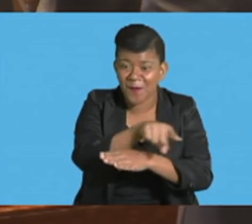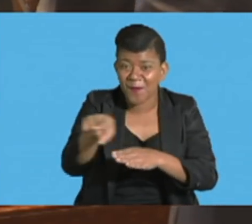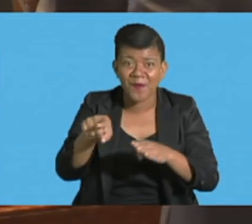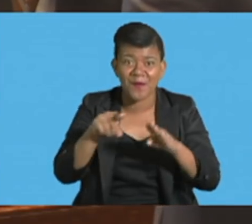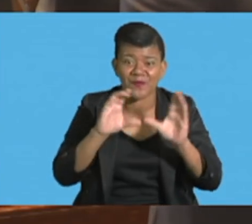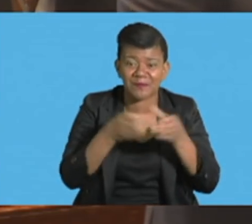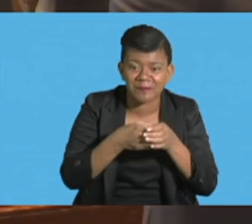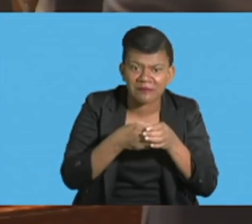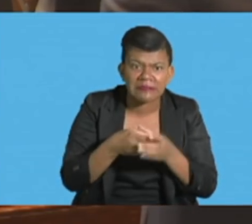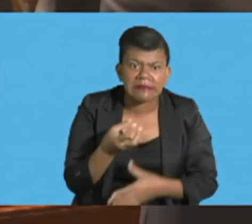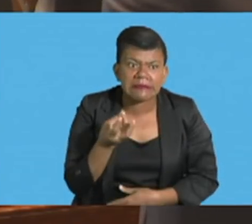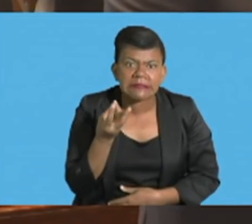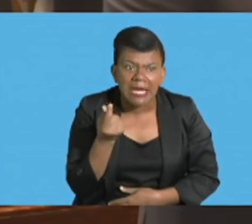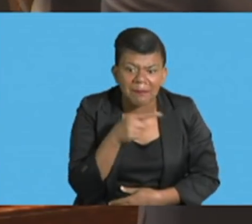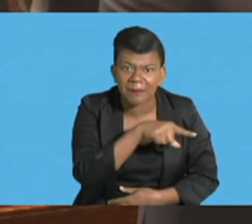economy on the other.